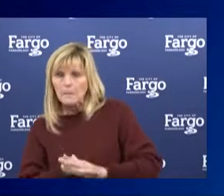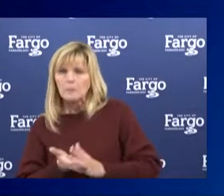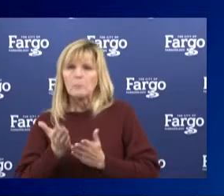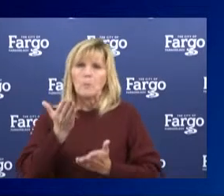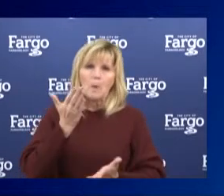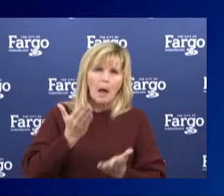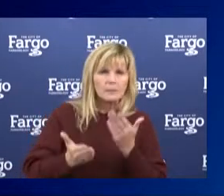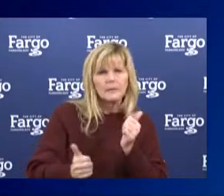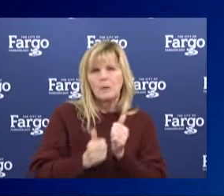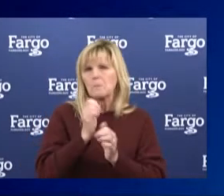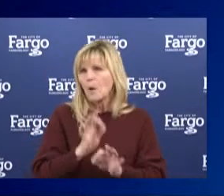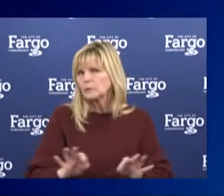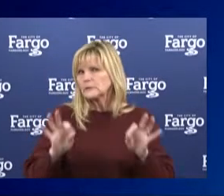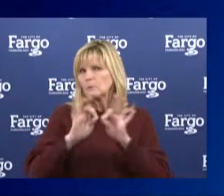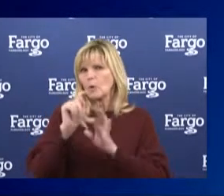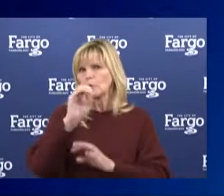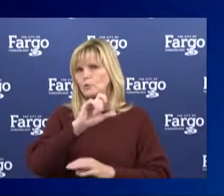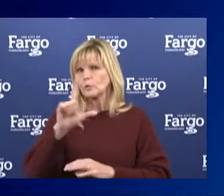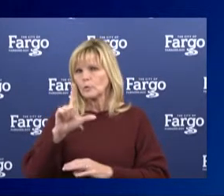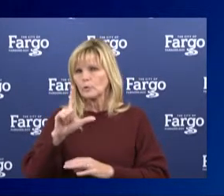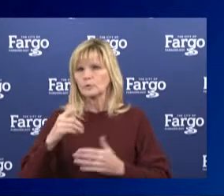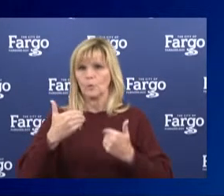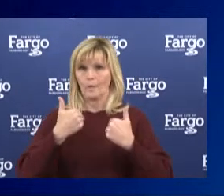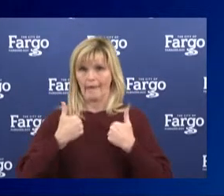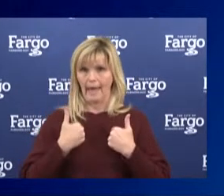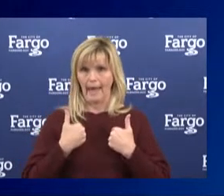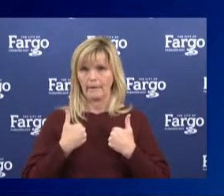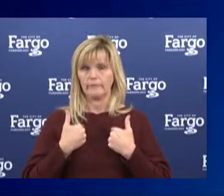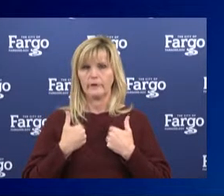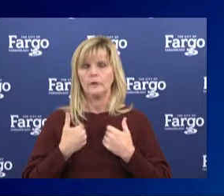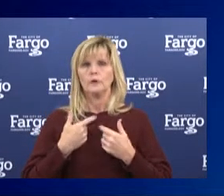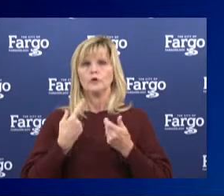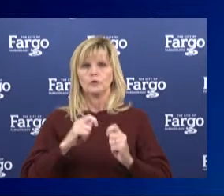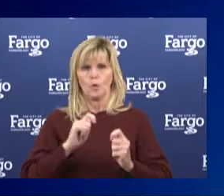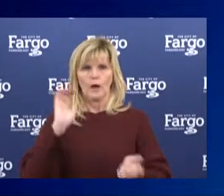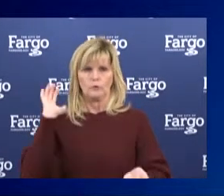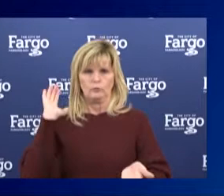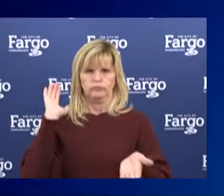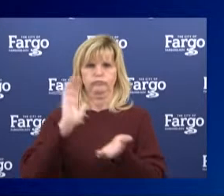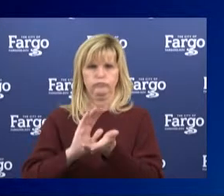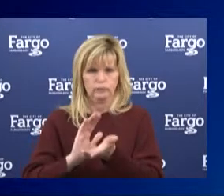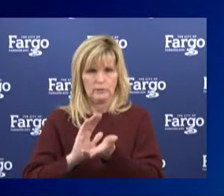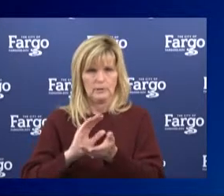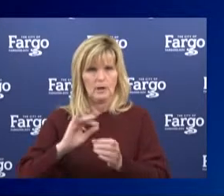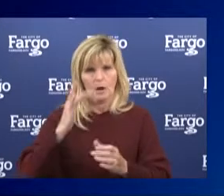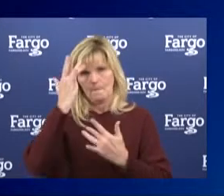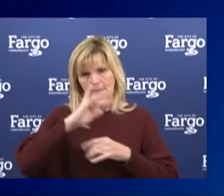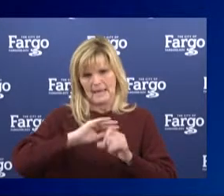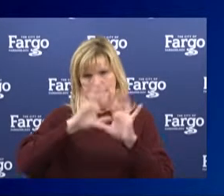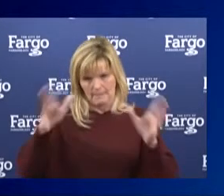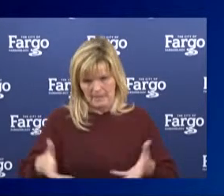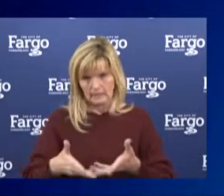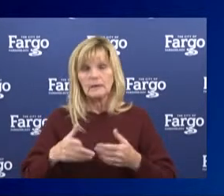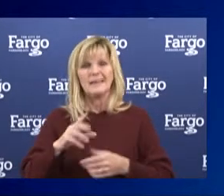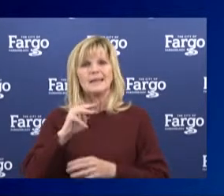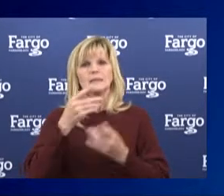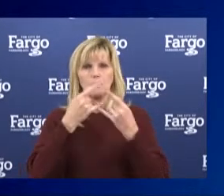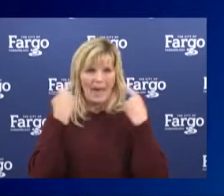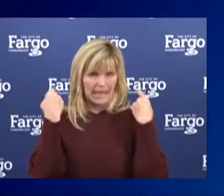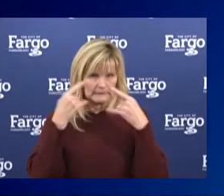of the most important tools we have in battling this pandemic is masking.